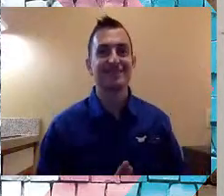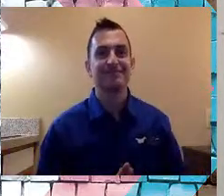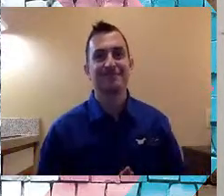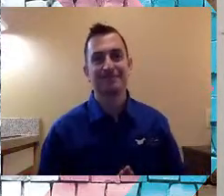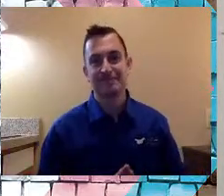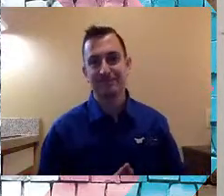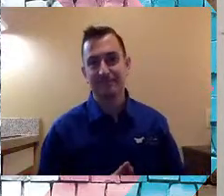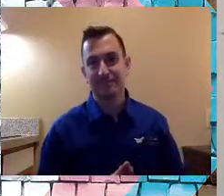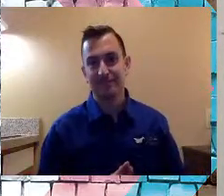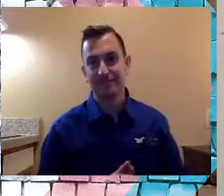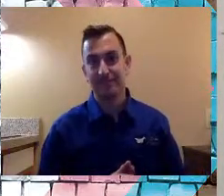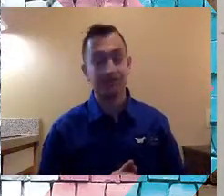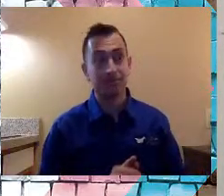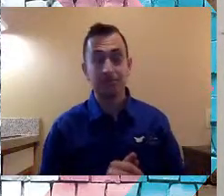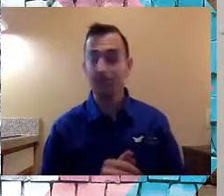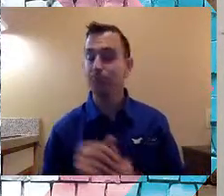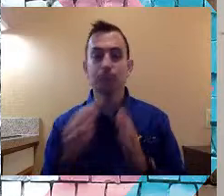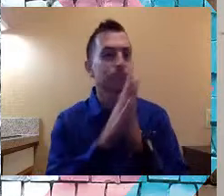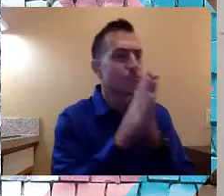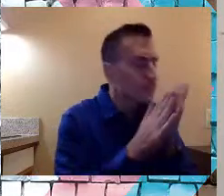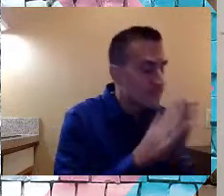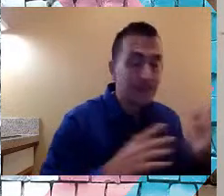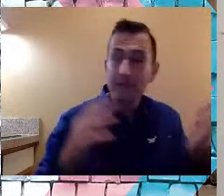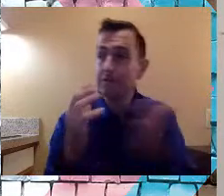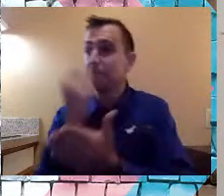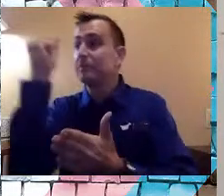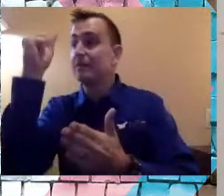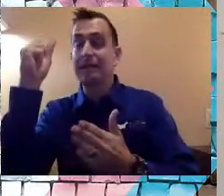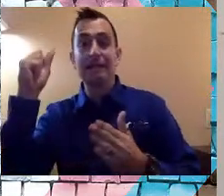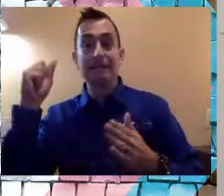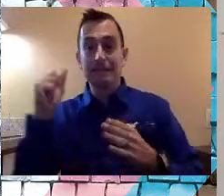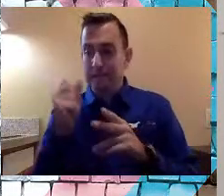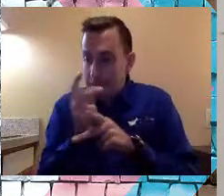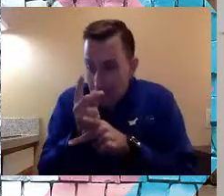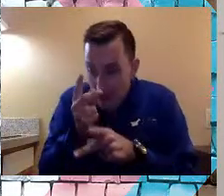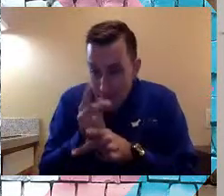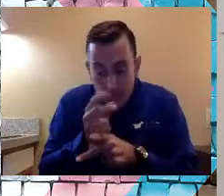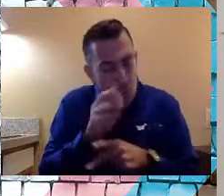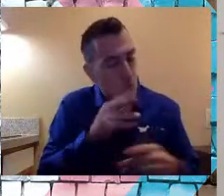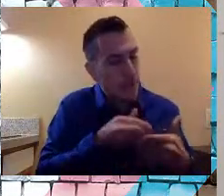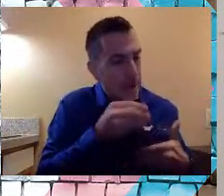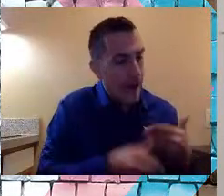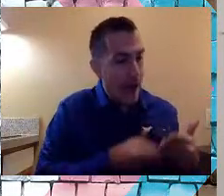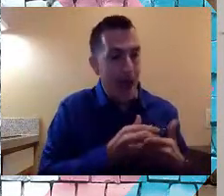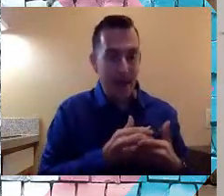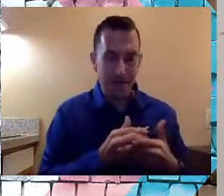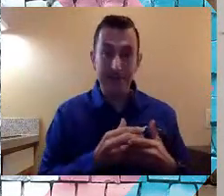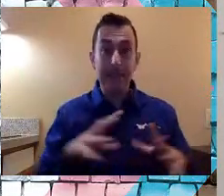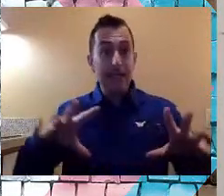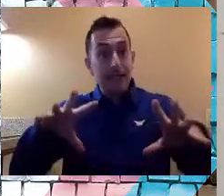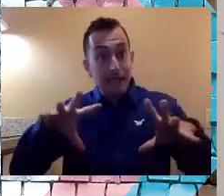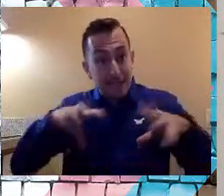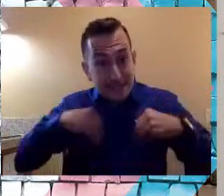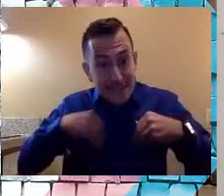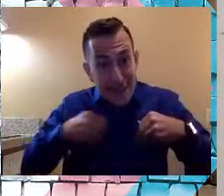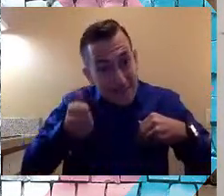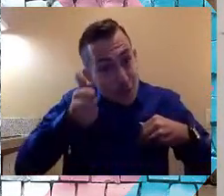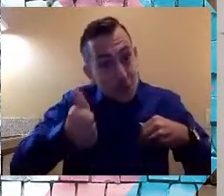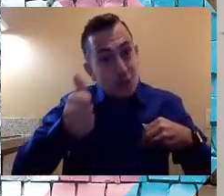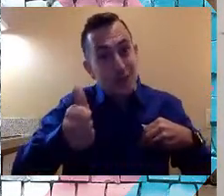So whether you're daring or careful or kind, embrace who you are and the way you're